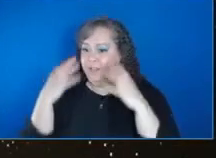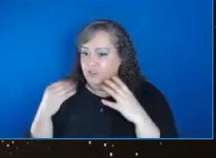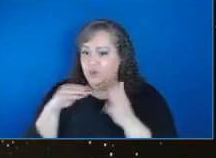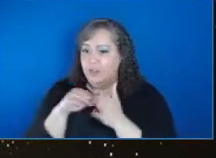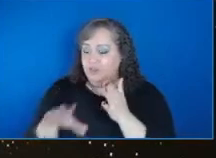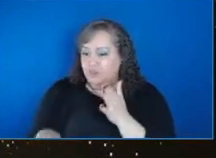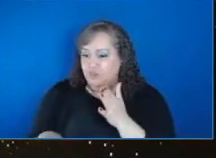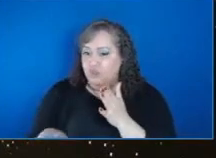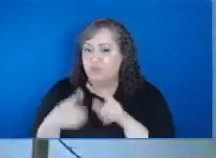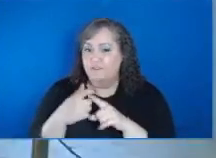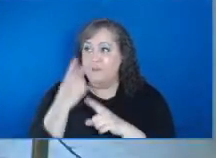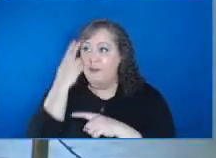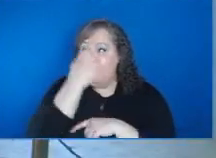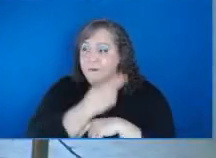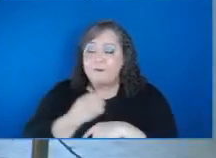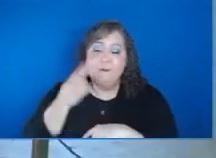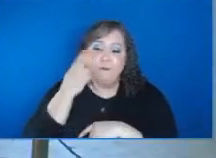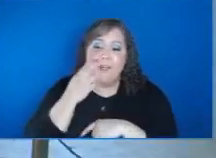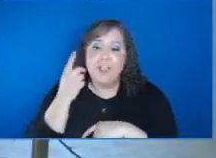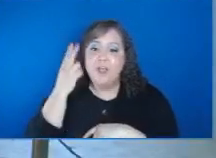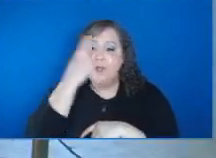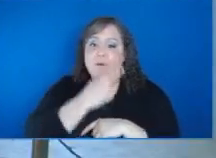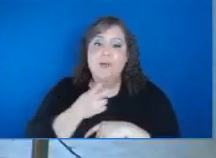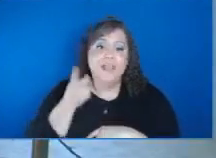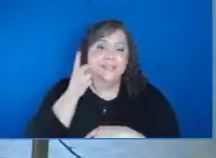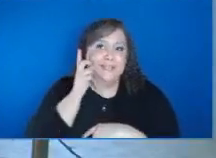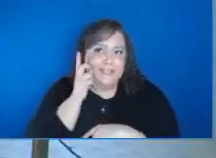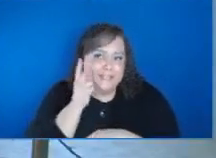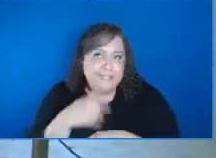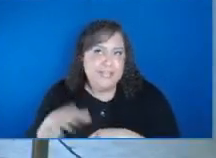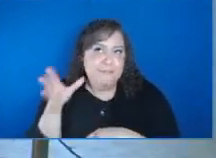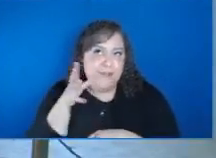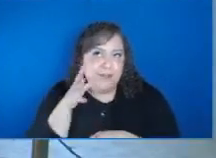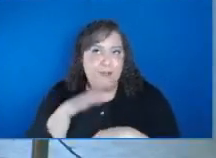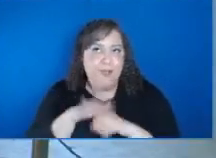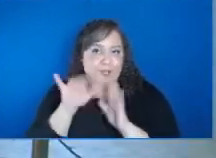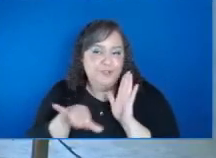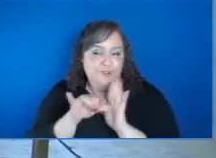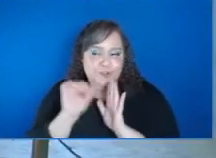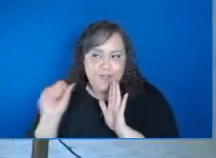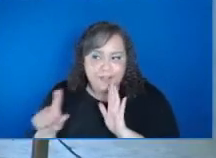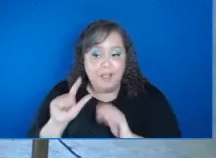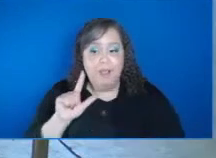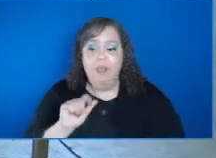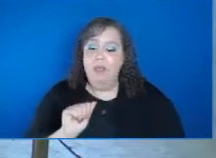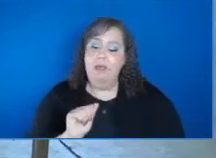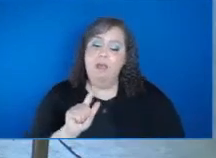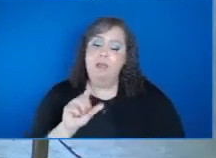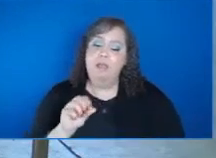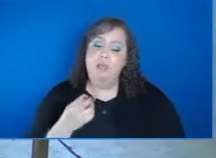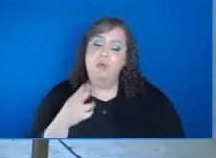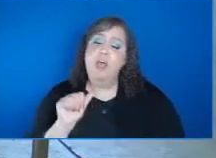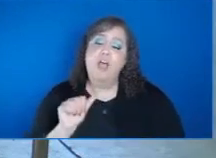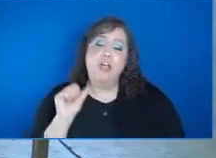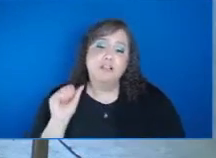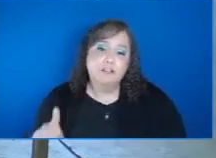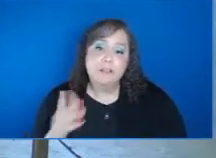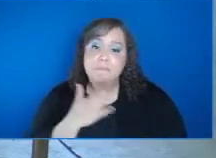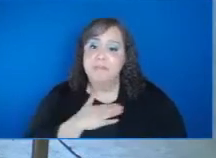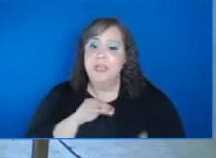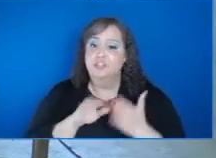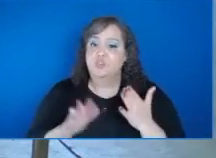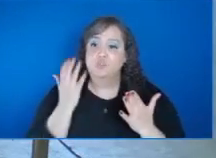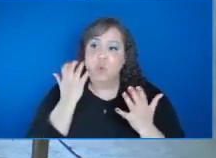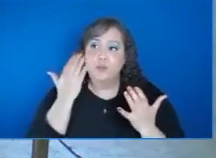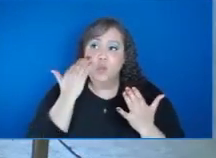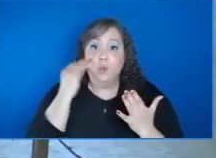from Hawaii. Hawaiian Disney Mama on YouTube asks, Aloha, my students want to know if the asteroid didn't hit